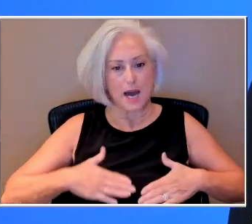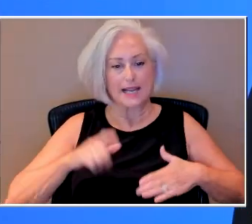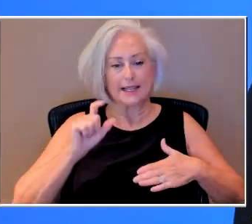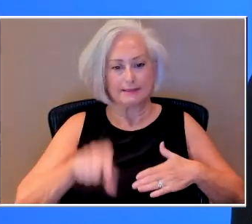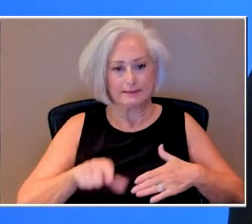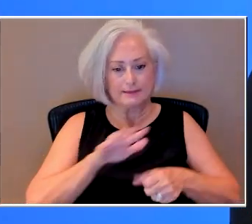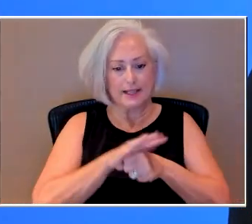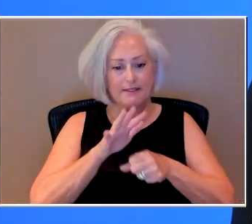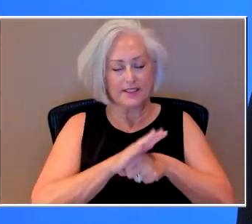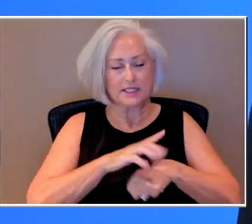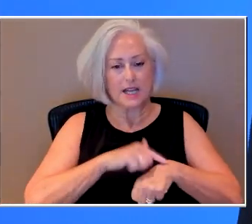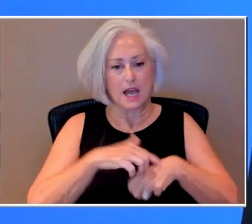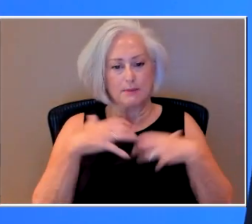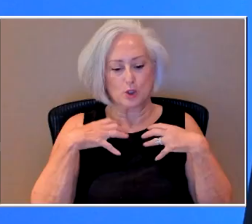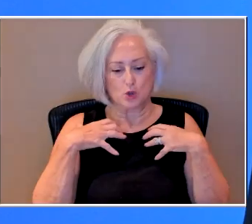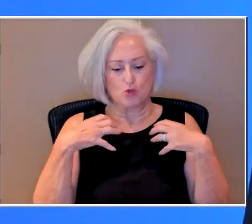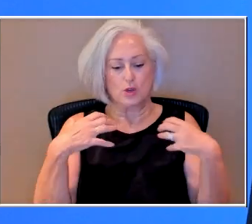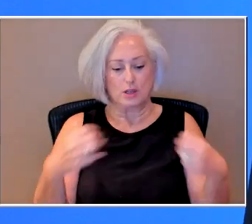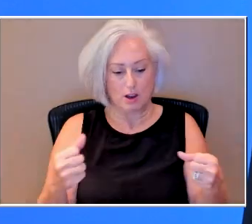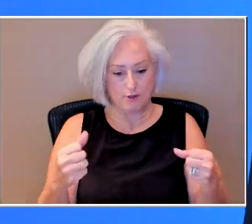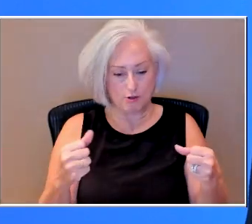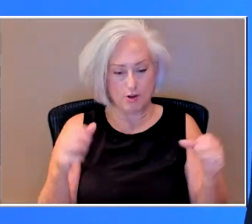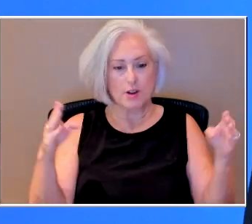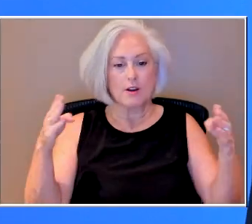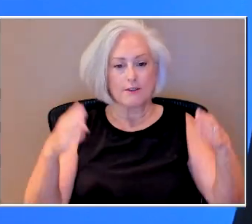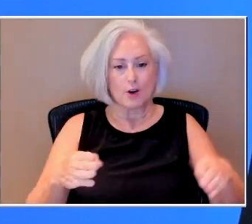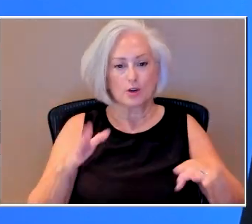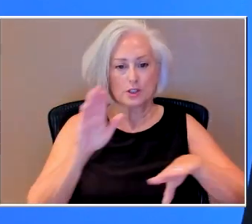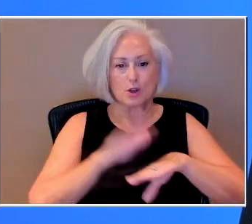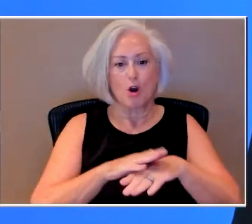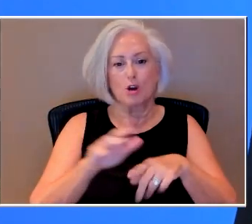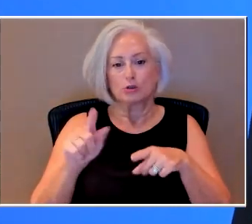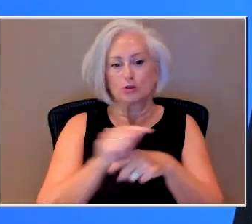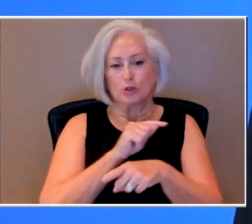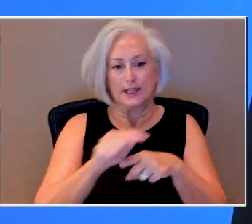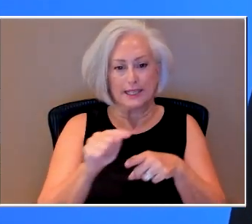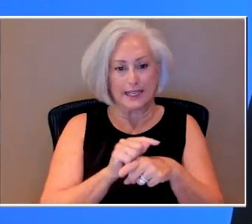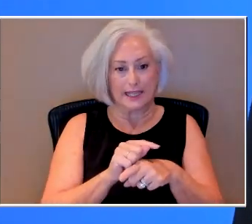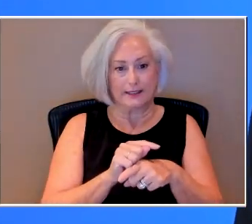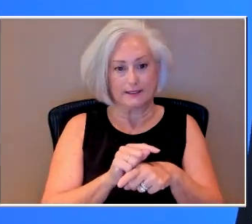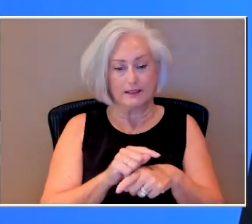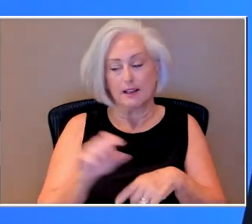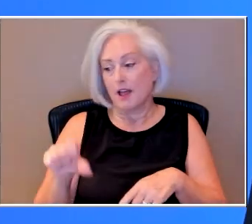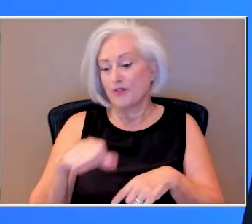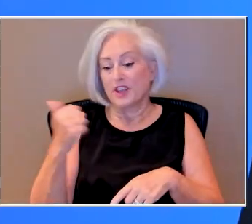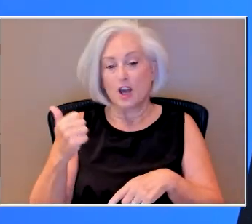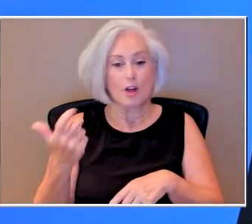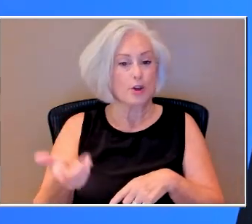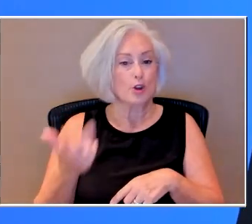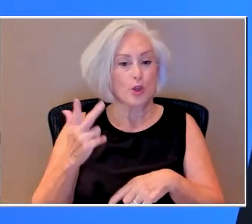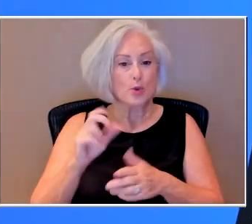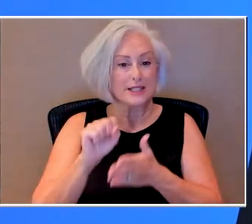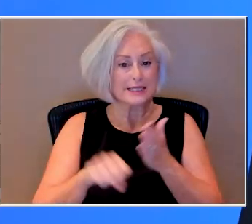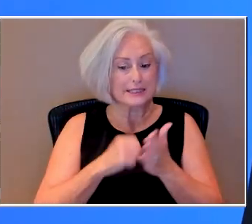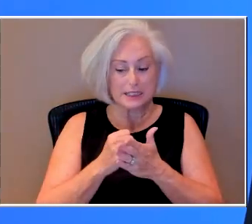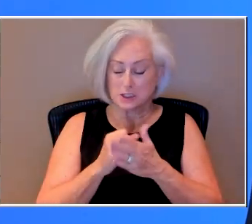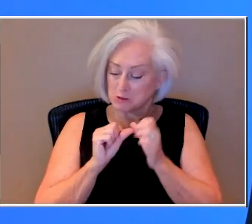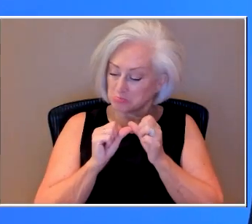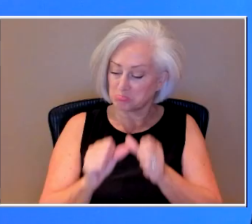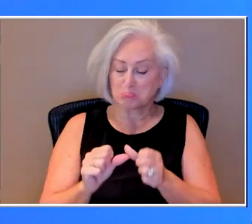really focus on training. But besides that, the other 3 seasons, stay busy. And I always